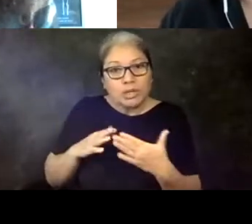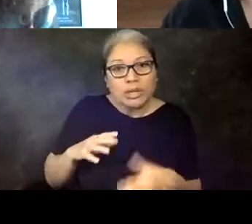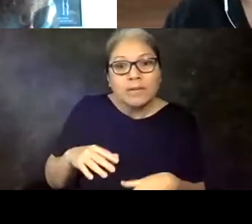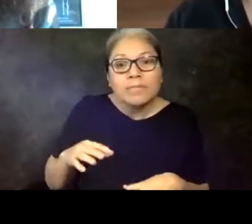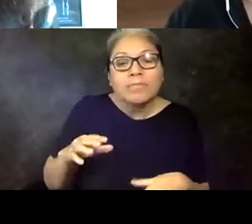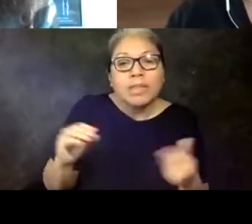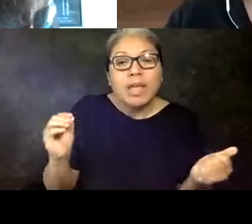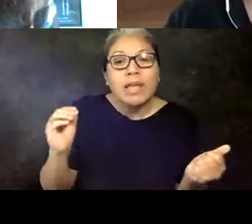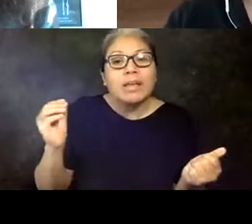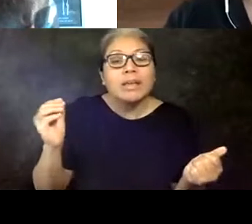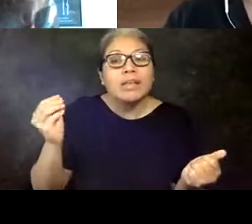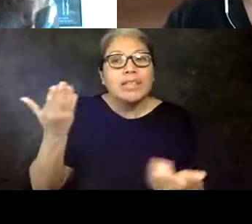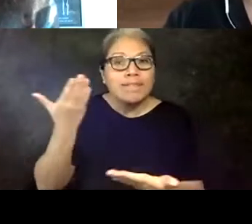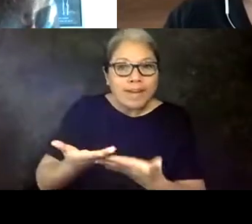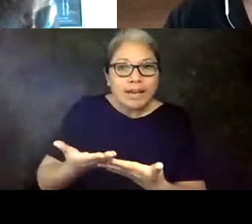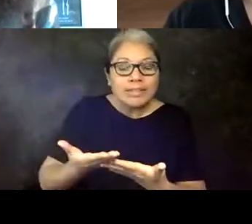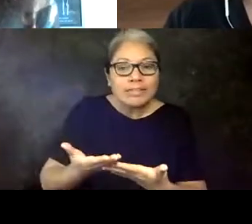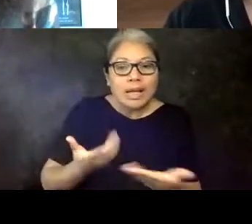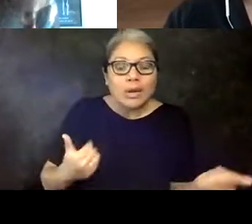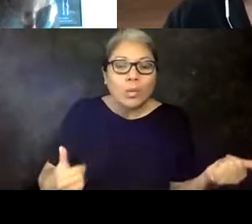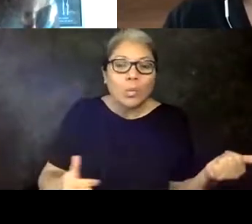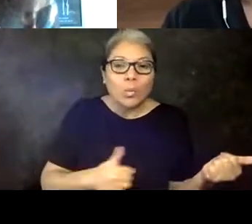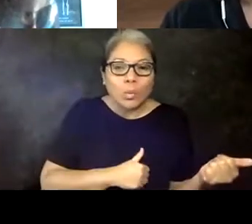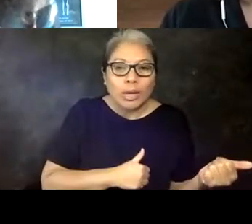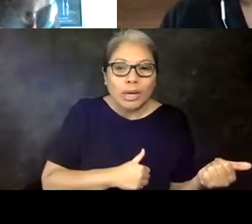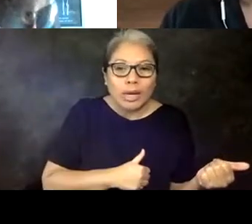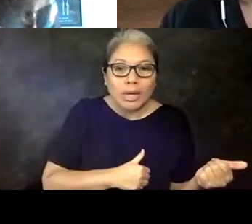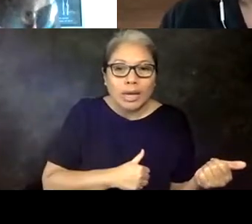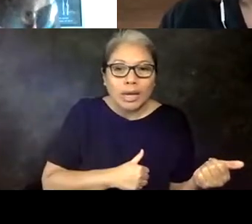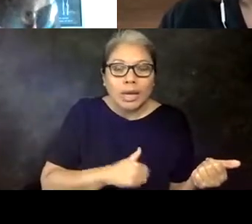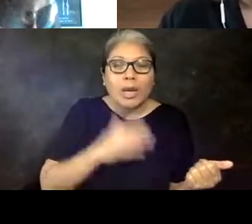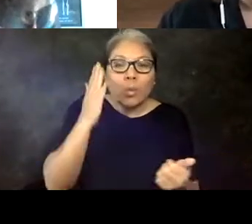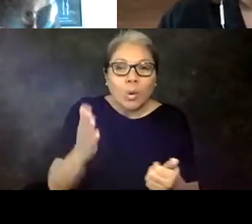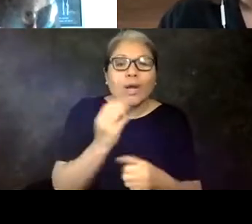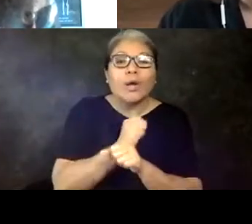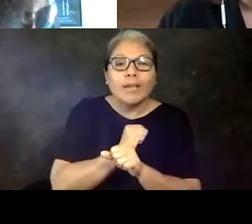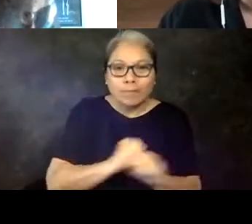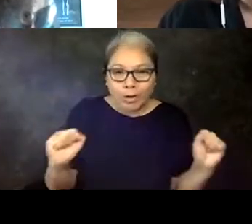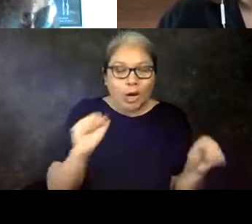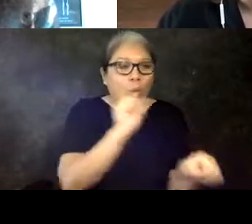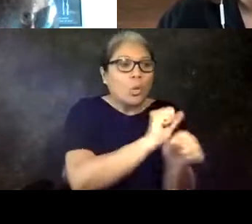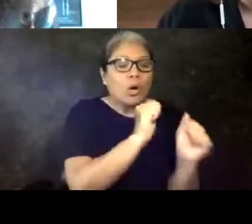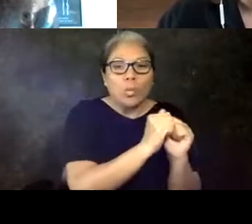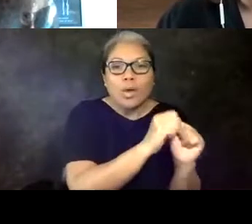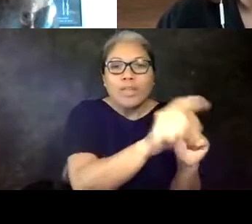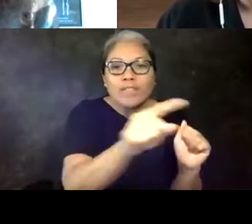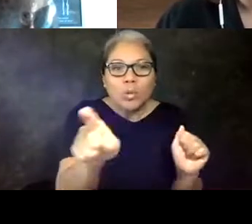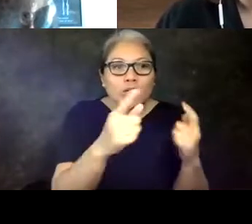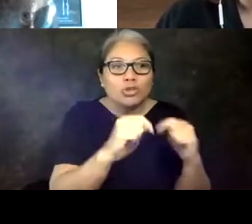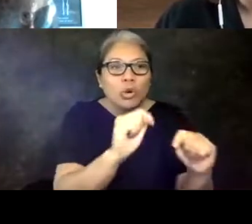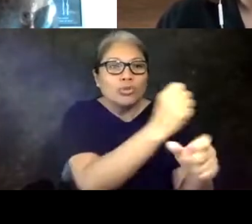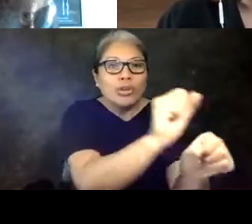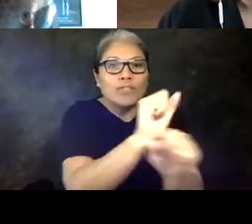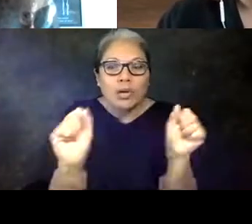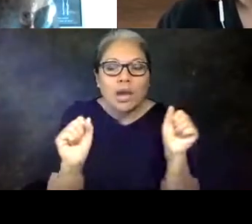the fact is that we're going to get free by working with everyone who's trying to get free. It's not a thing